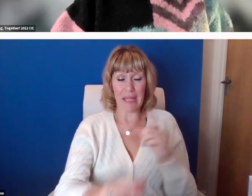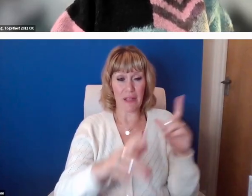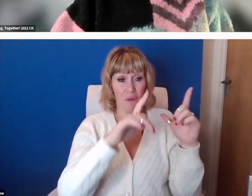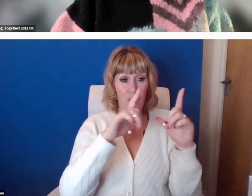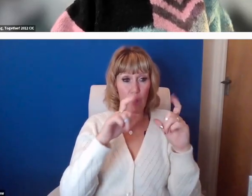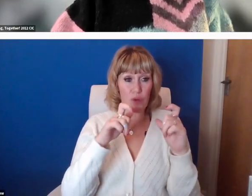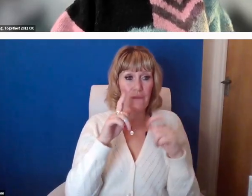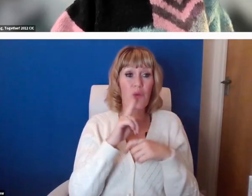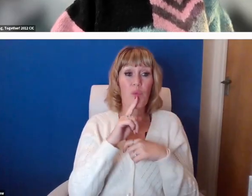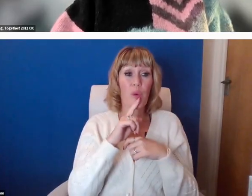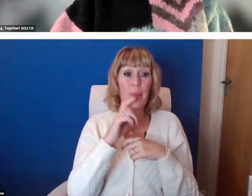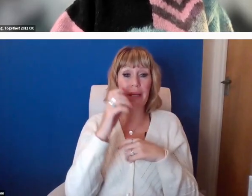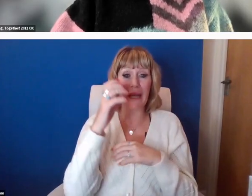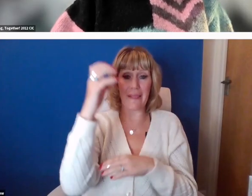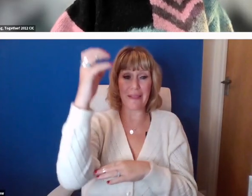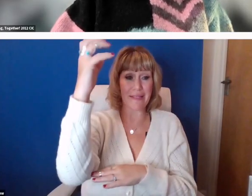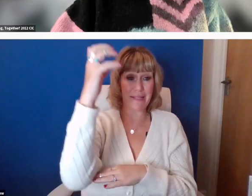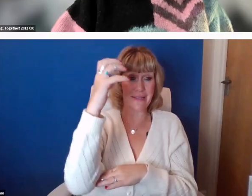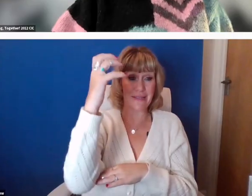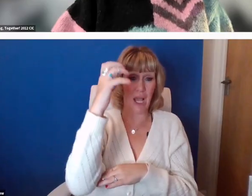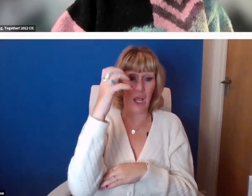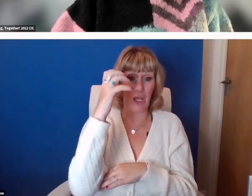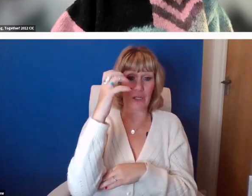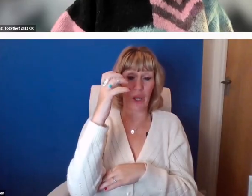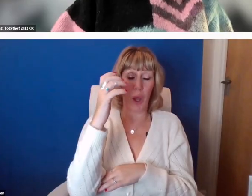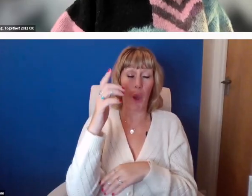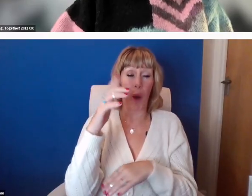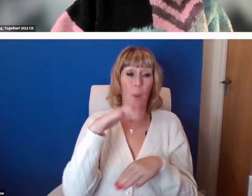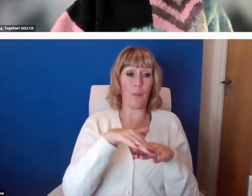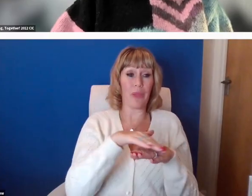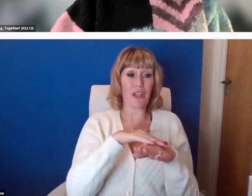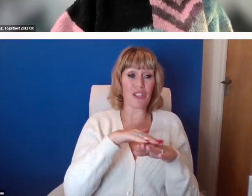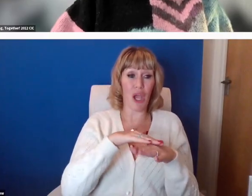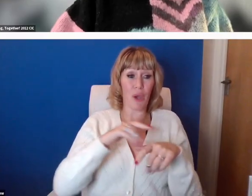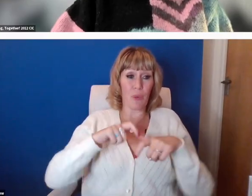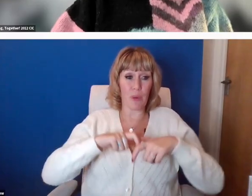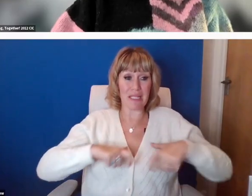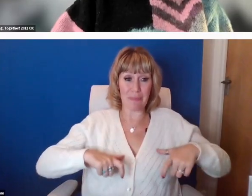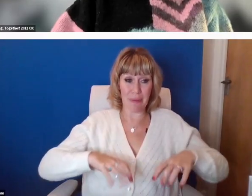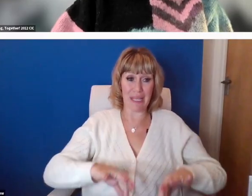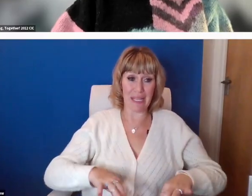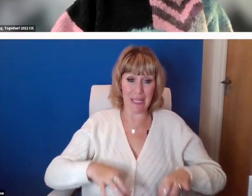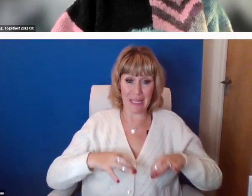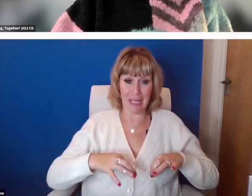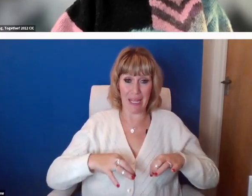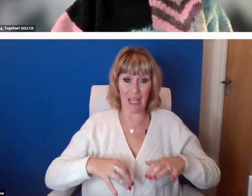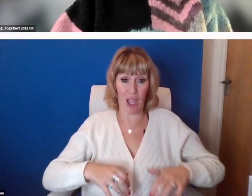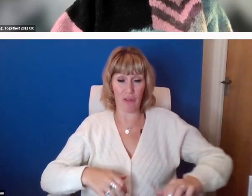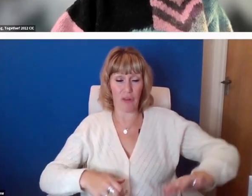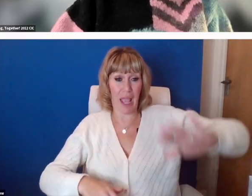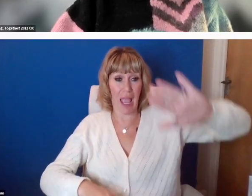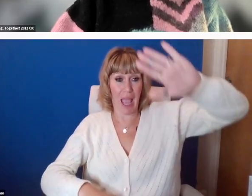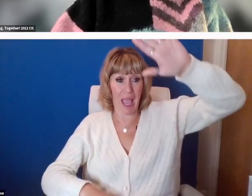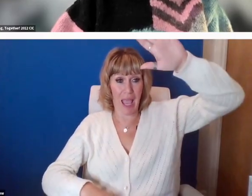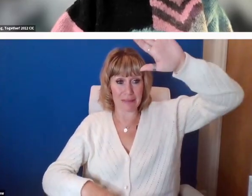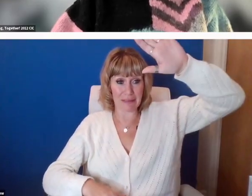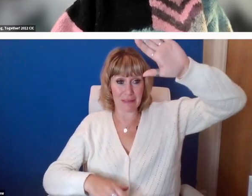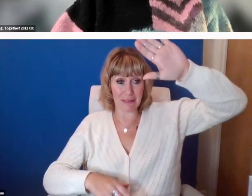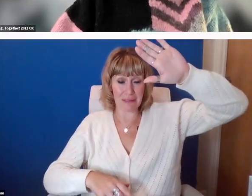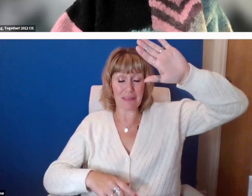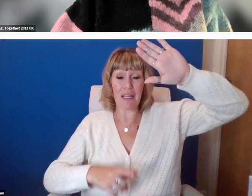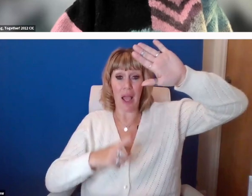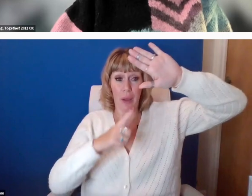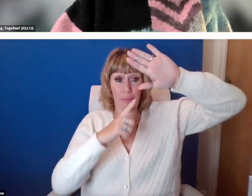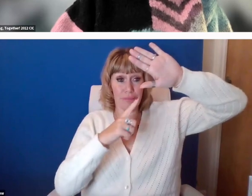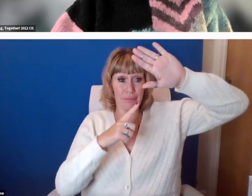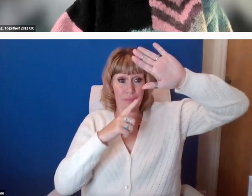pool in a turquoise bikini. Her right hand is held aloft to the sun, and her left arm ends